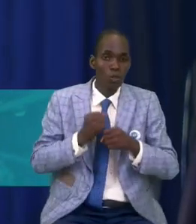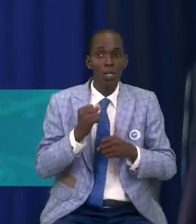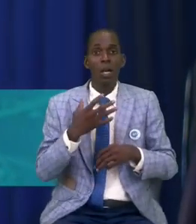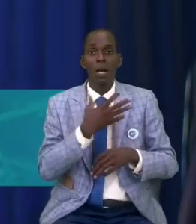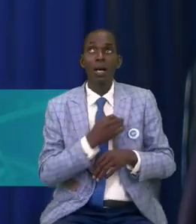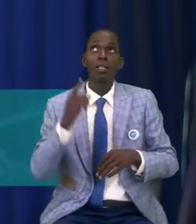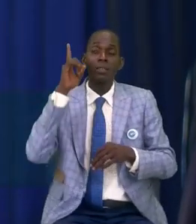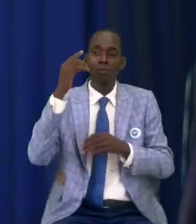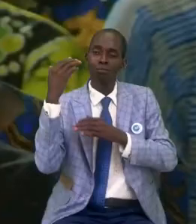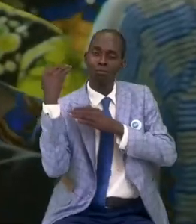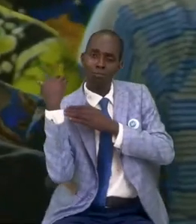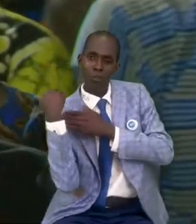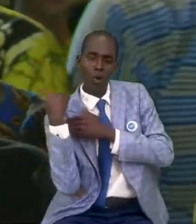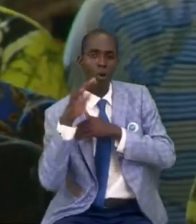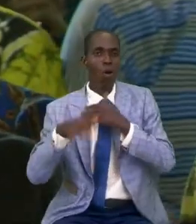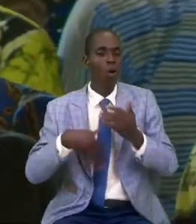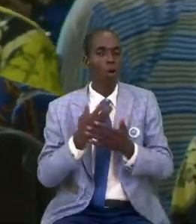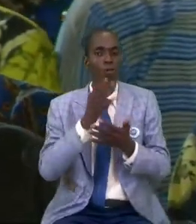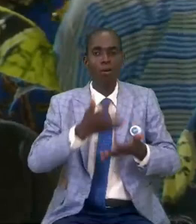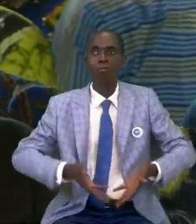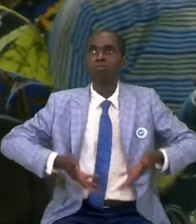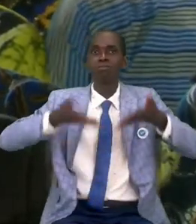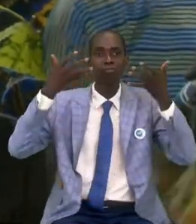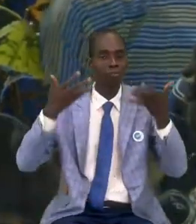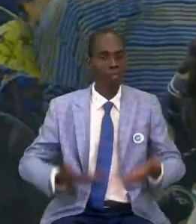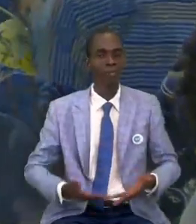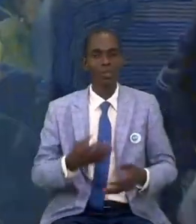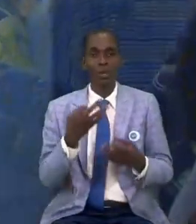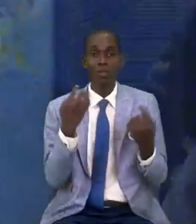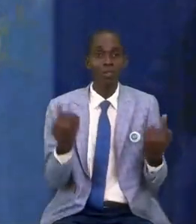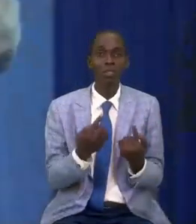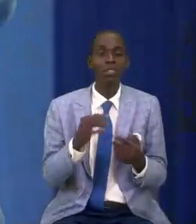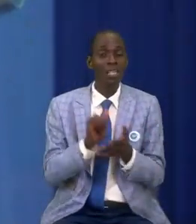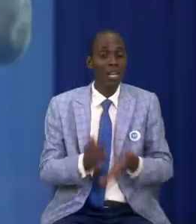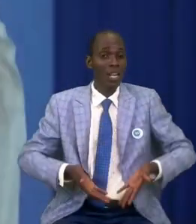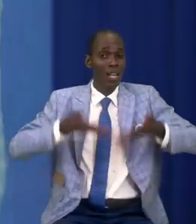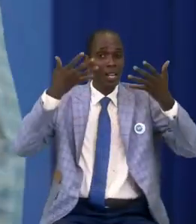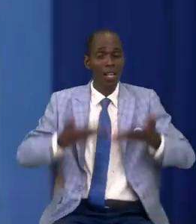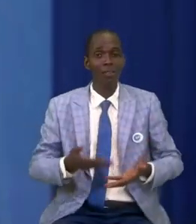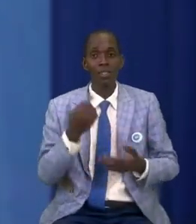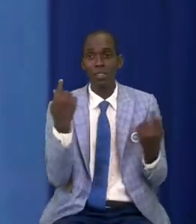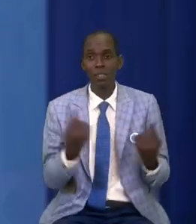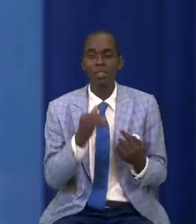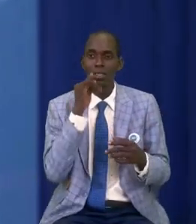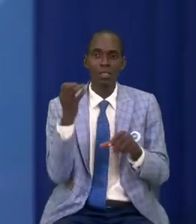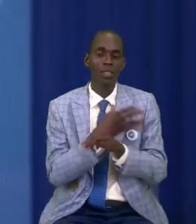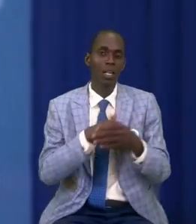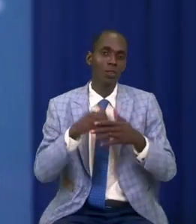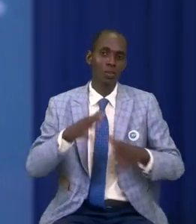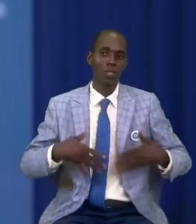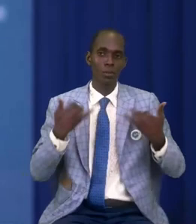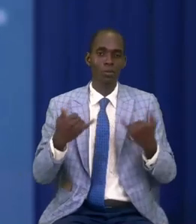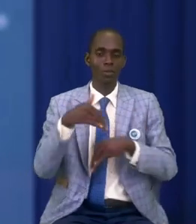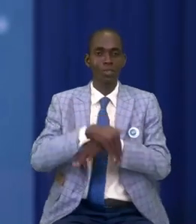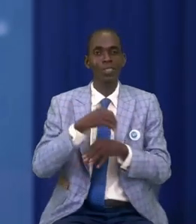is taken away tonight. And he says, and again I will put my trust in him. And